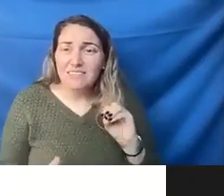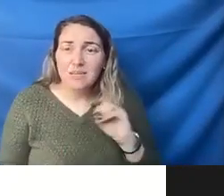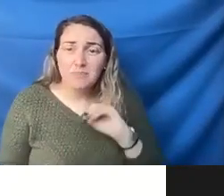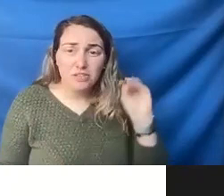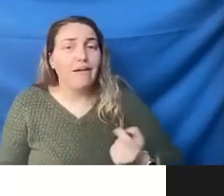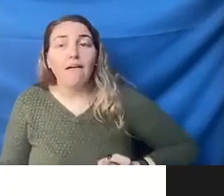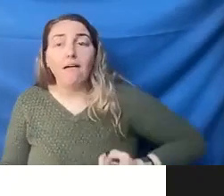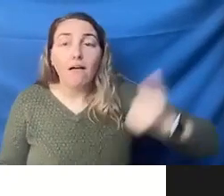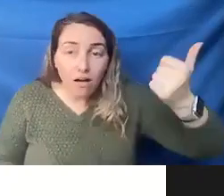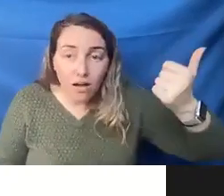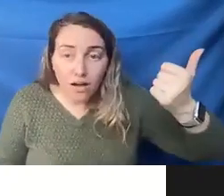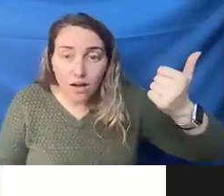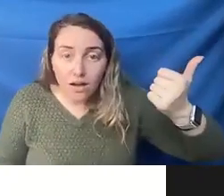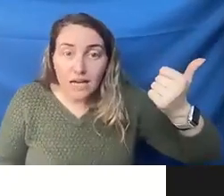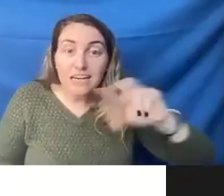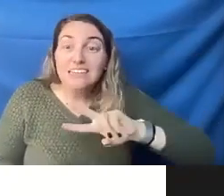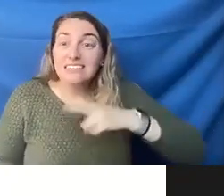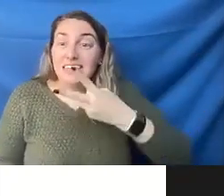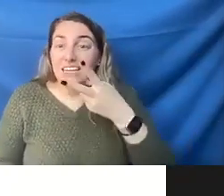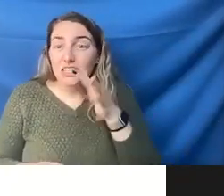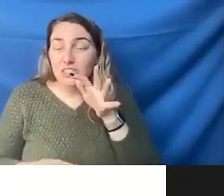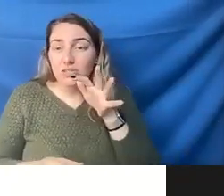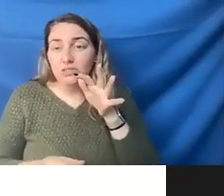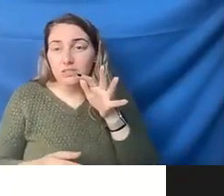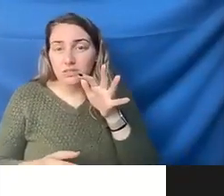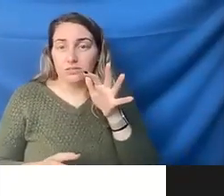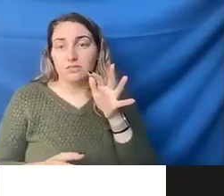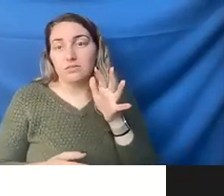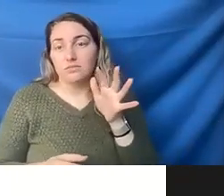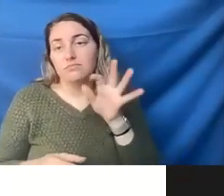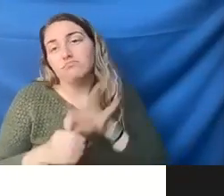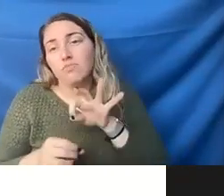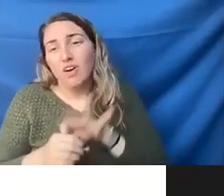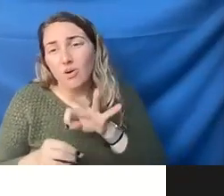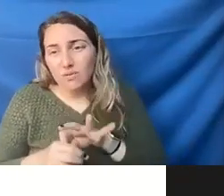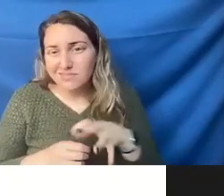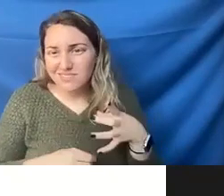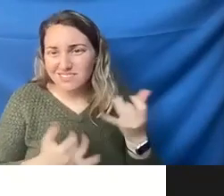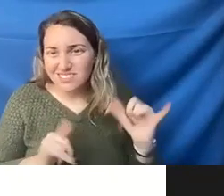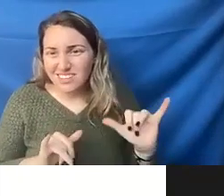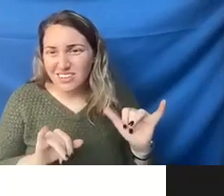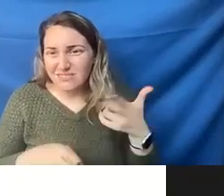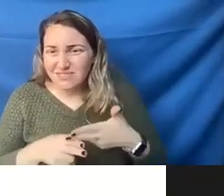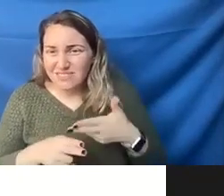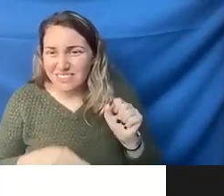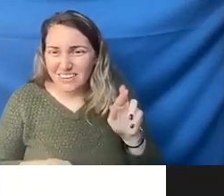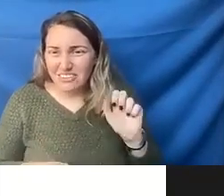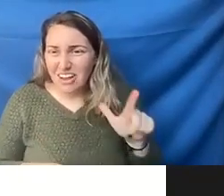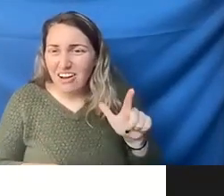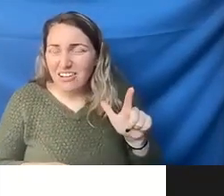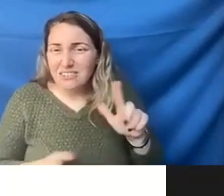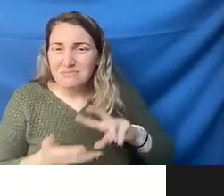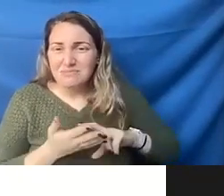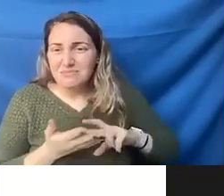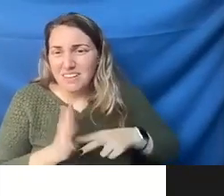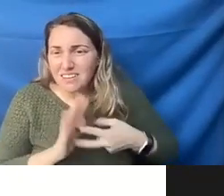but it doesn't mean it's invalidated. So again, overvoting is prevented in this system, but you are